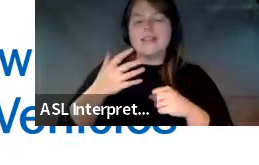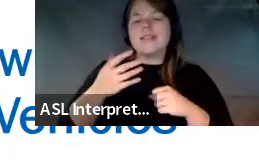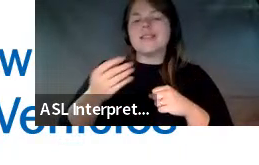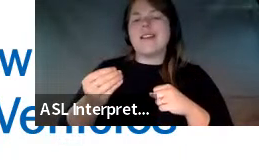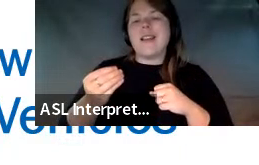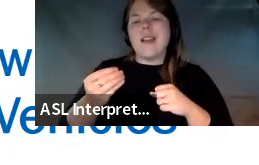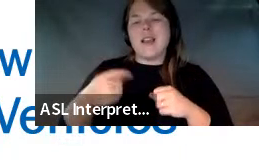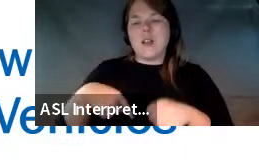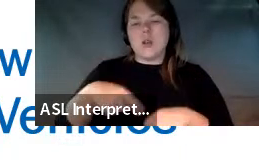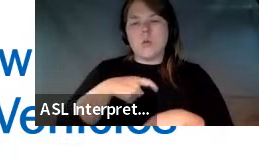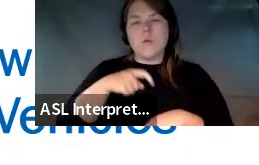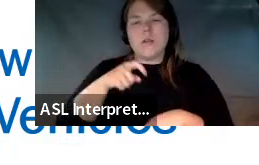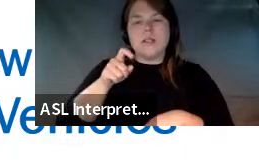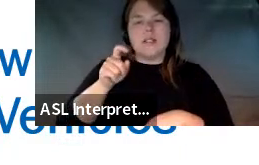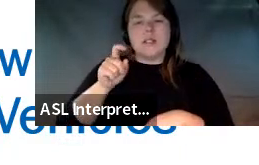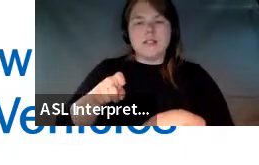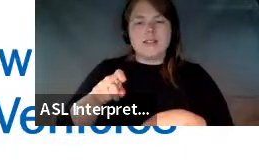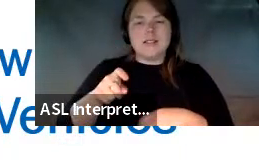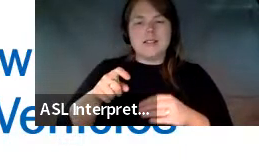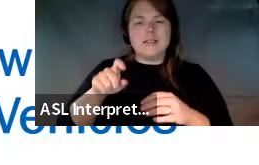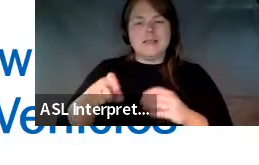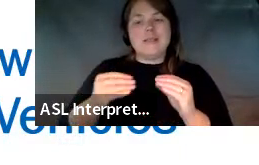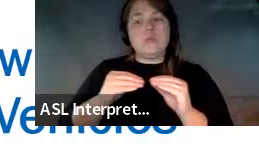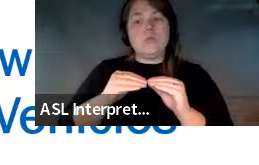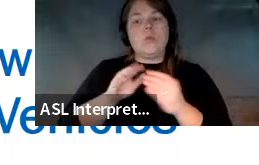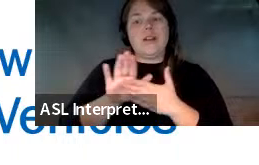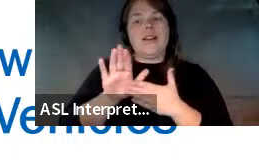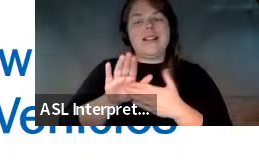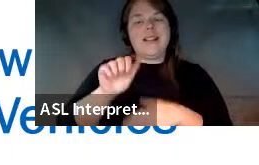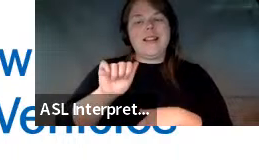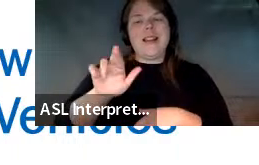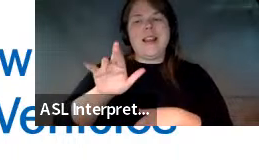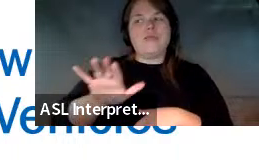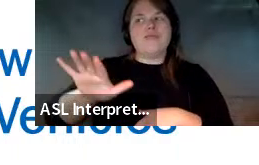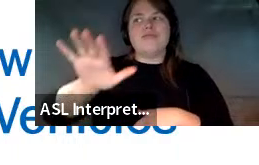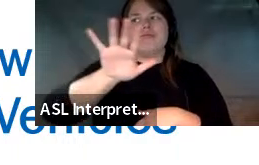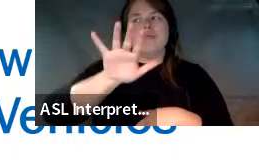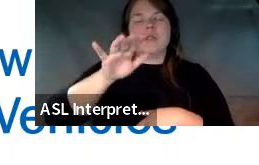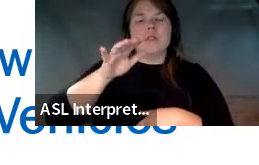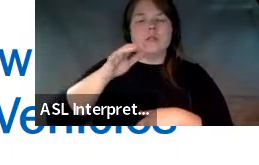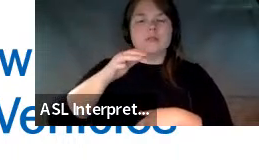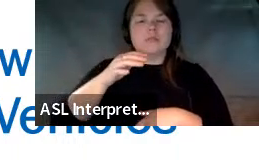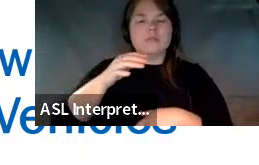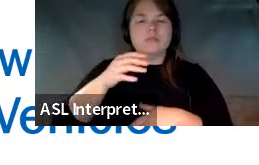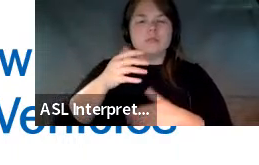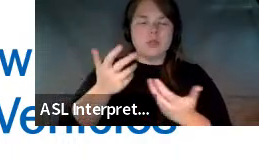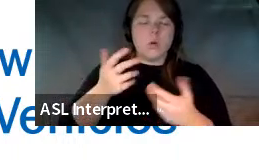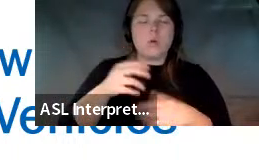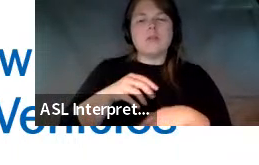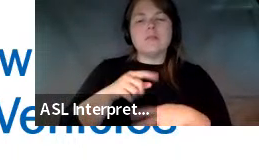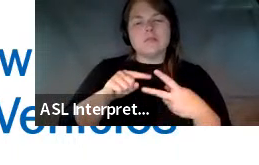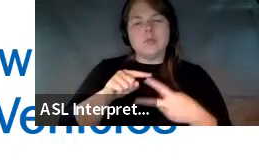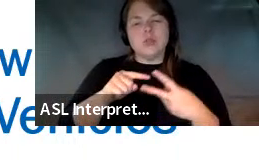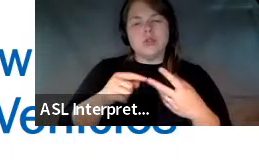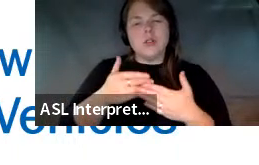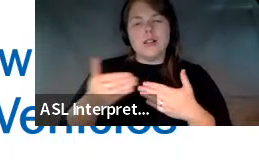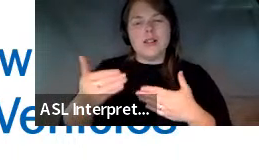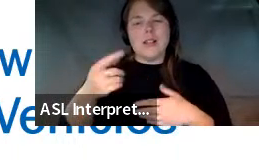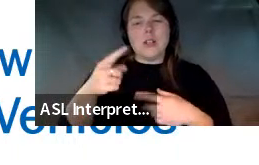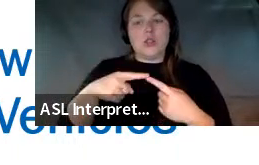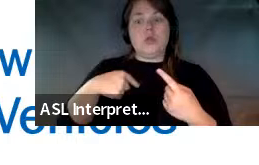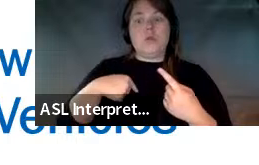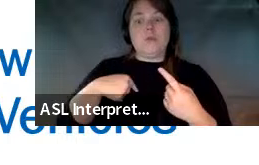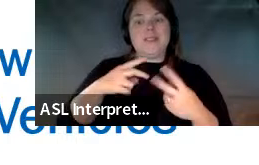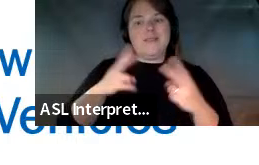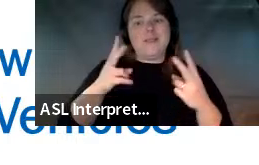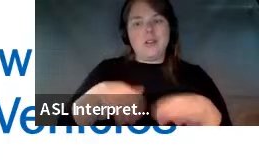to put more cleaner air in the vehicle as well. Those are the two things that to me is very